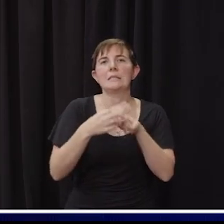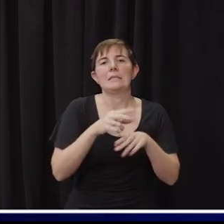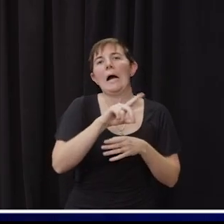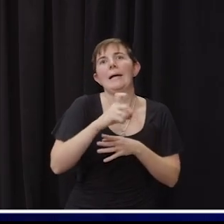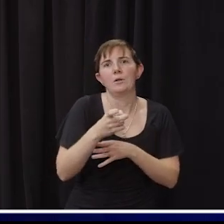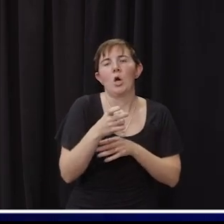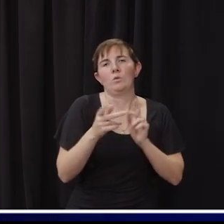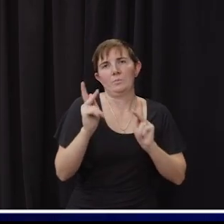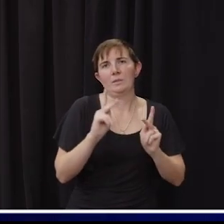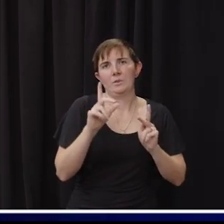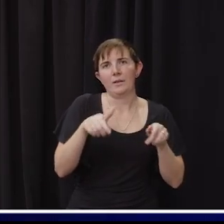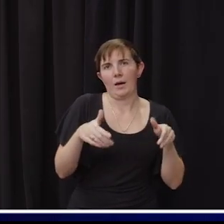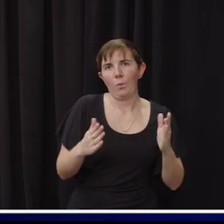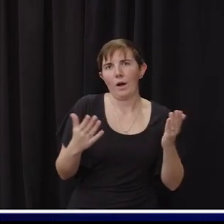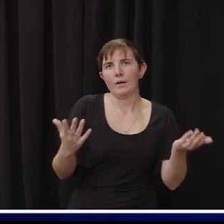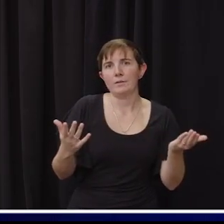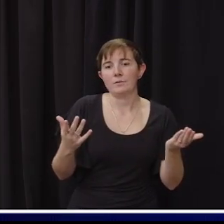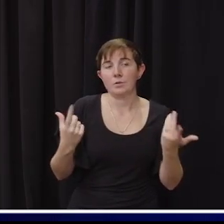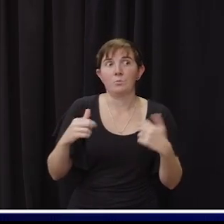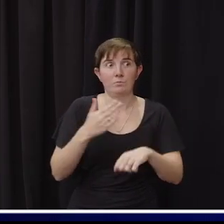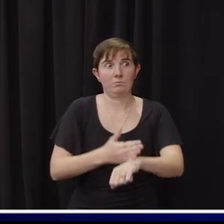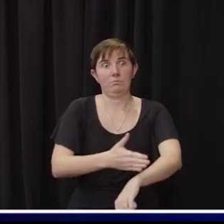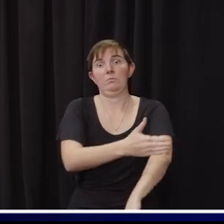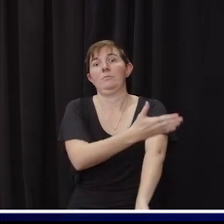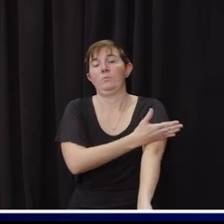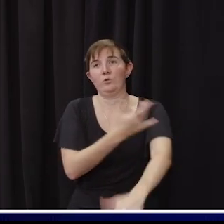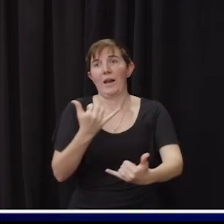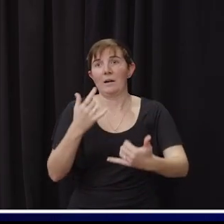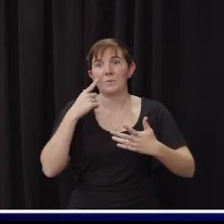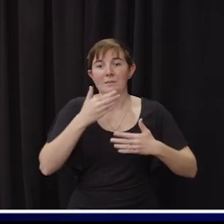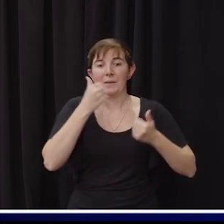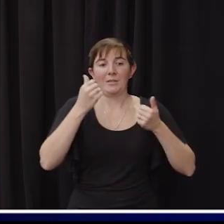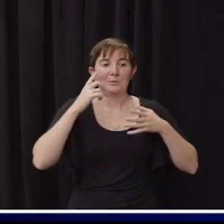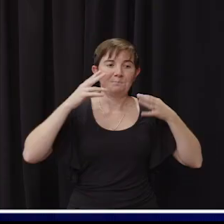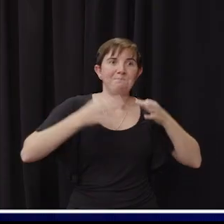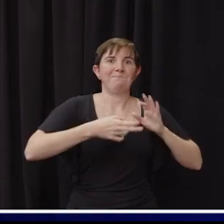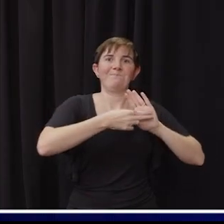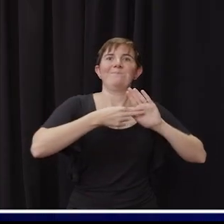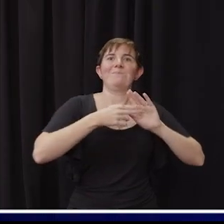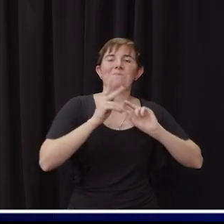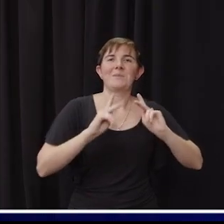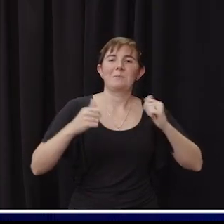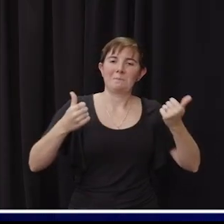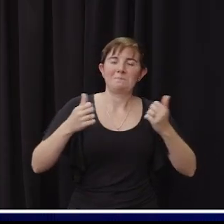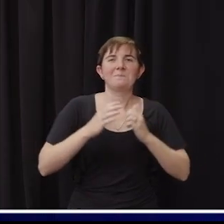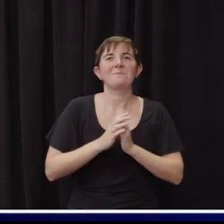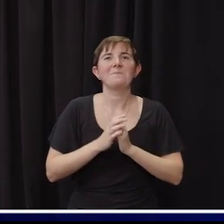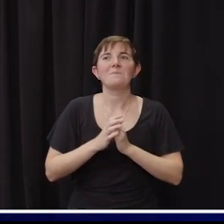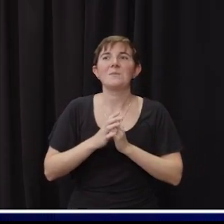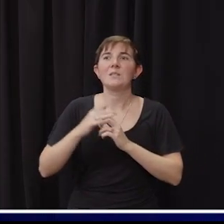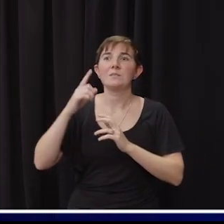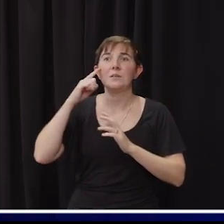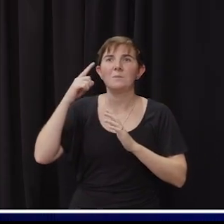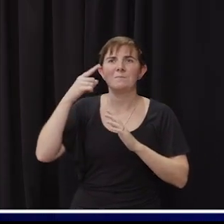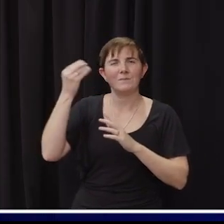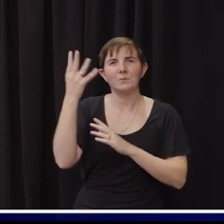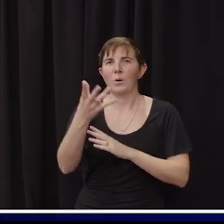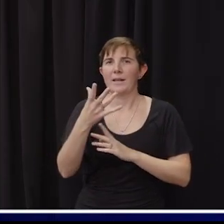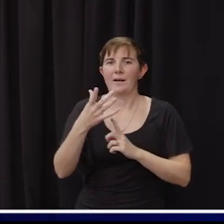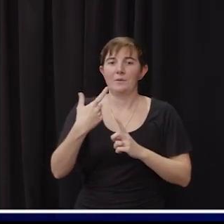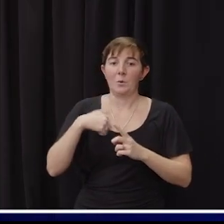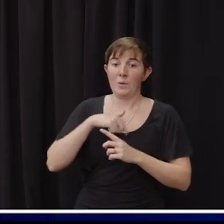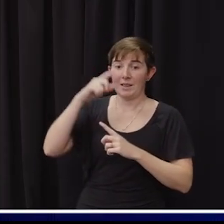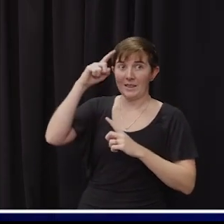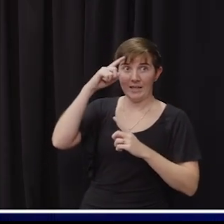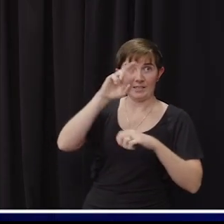think we've come a long way there, but I think really pointing out that that what we think the norm is actually not quite